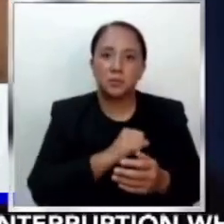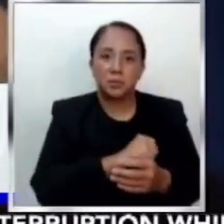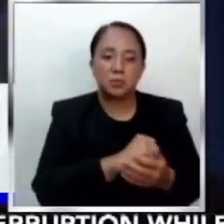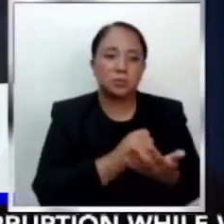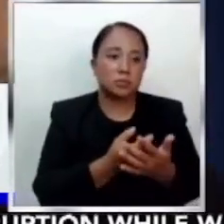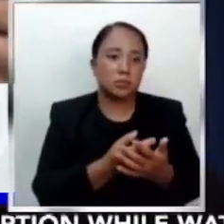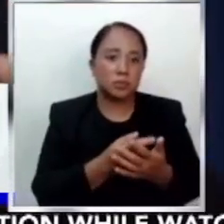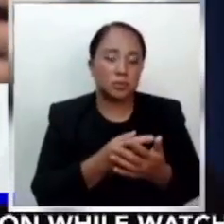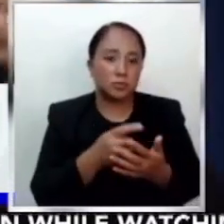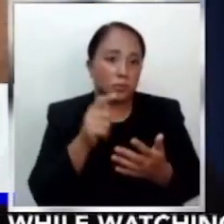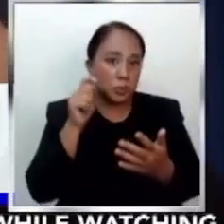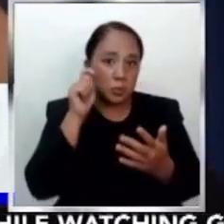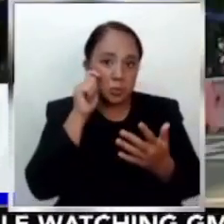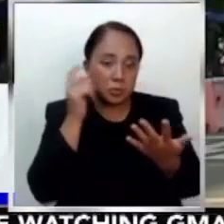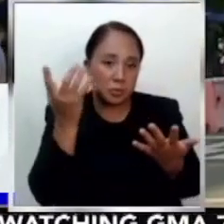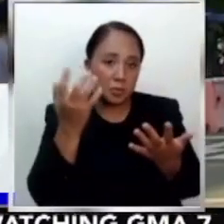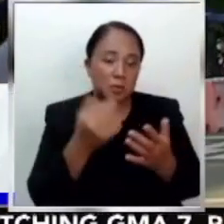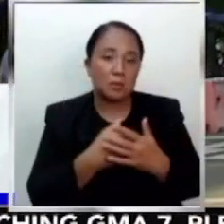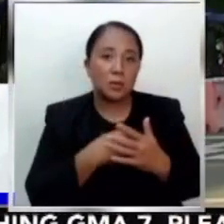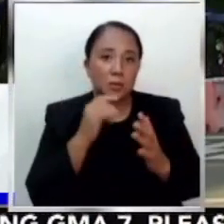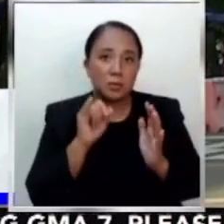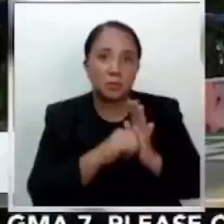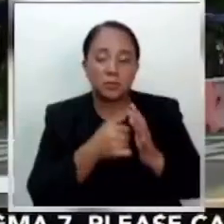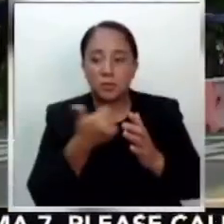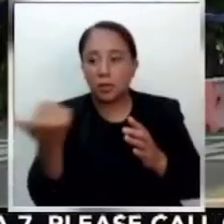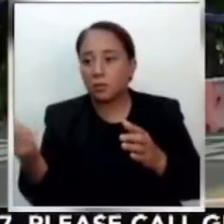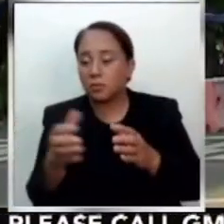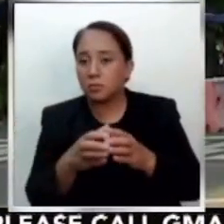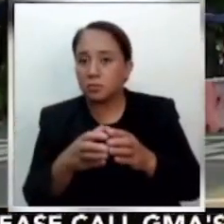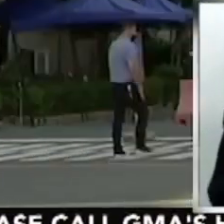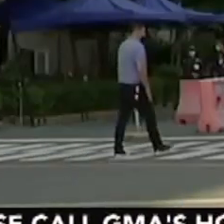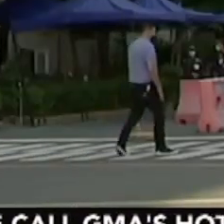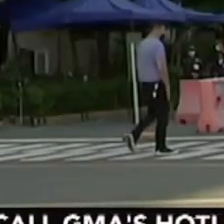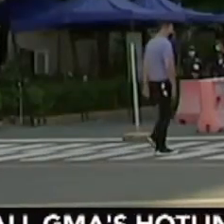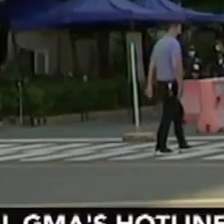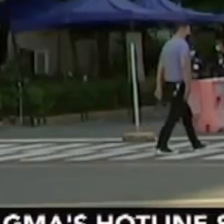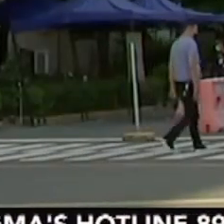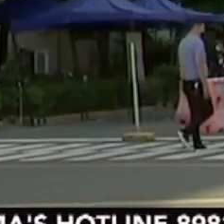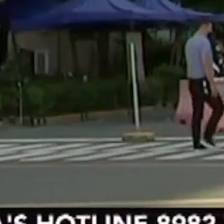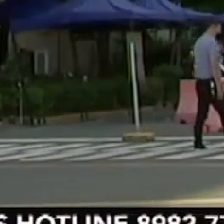who identified themselves with the other bloc. Mav Gonzalez, nakatutok, 24 oras.